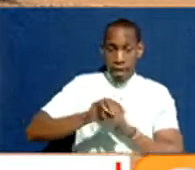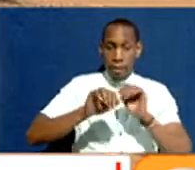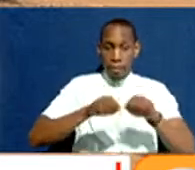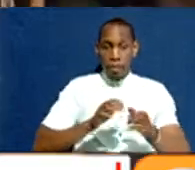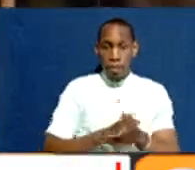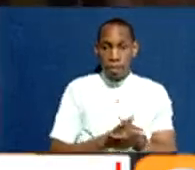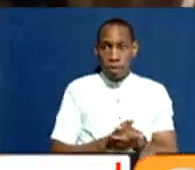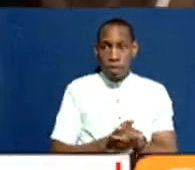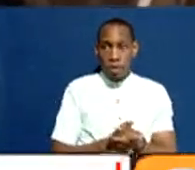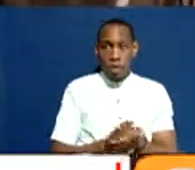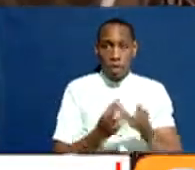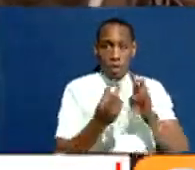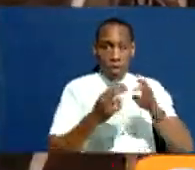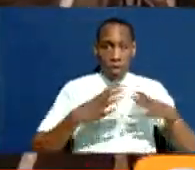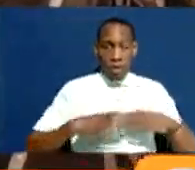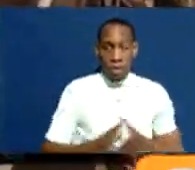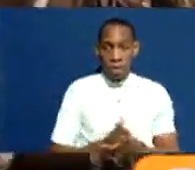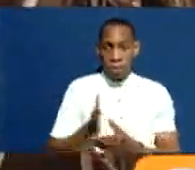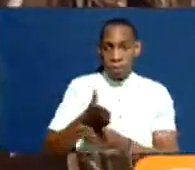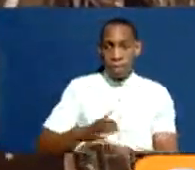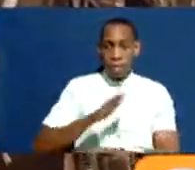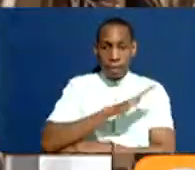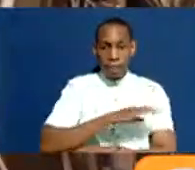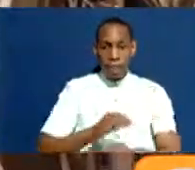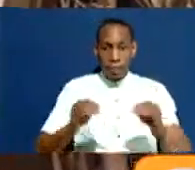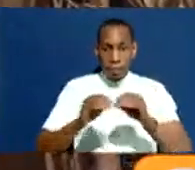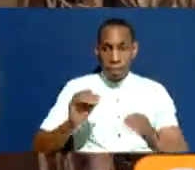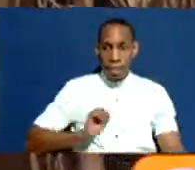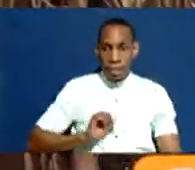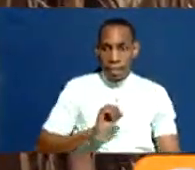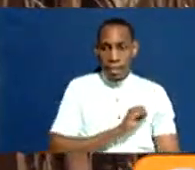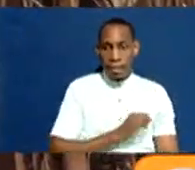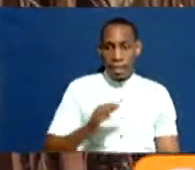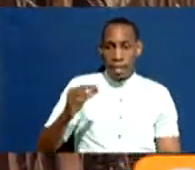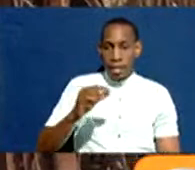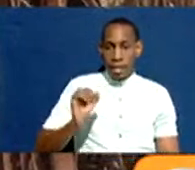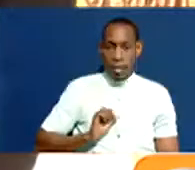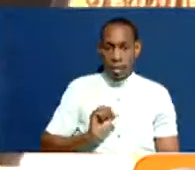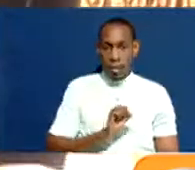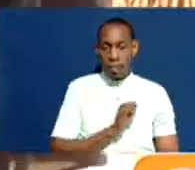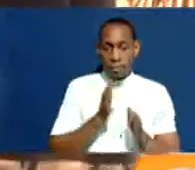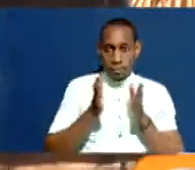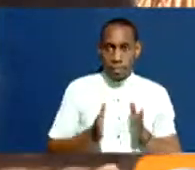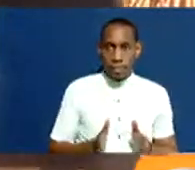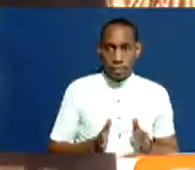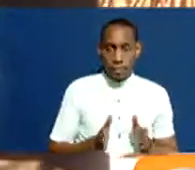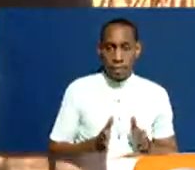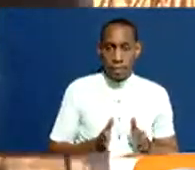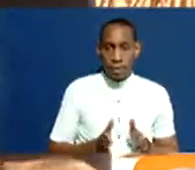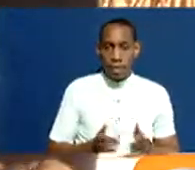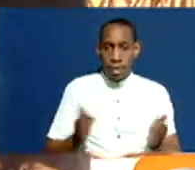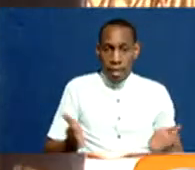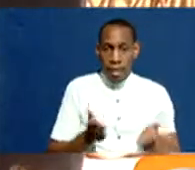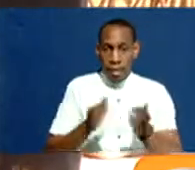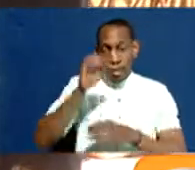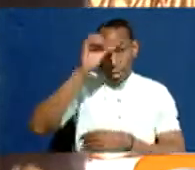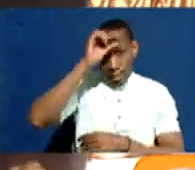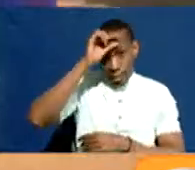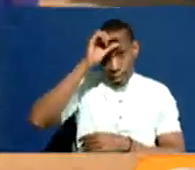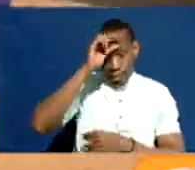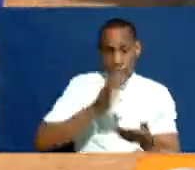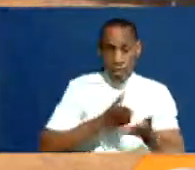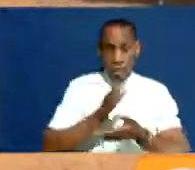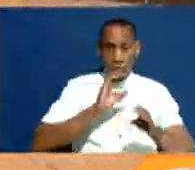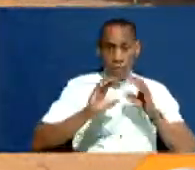kuwafikia wananchi. During Thursday's afternoon session at the Senate, Garissa Senator Abdul Kadir Haji urged the government through